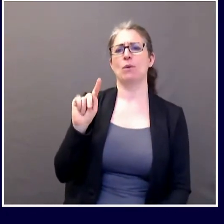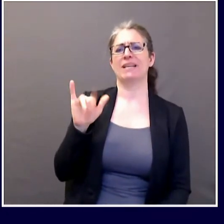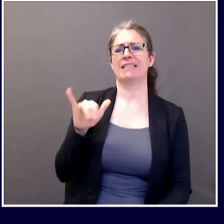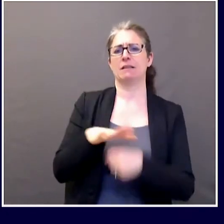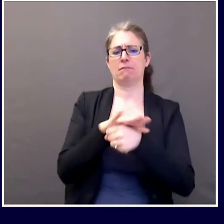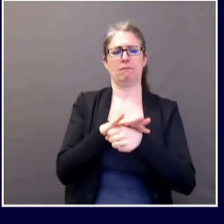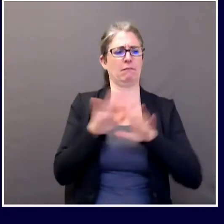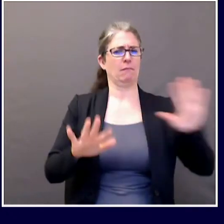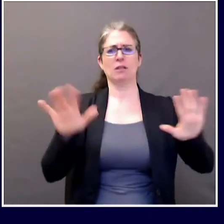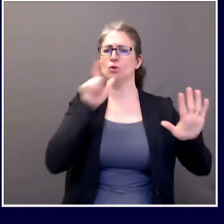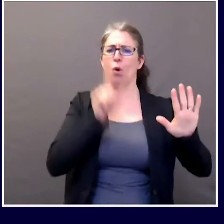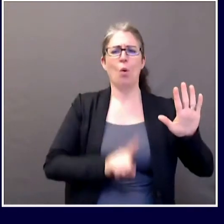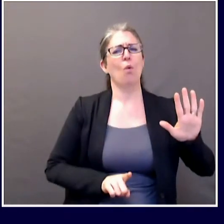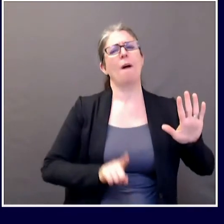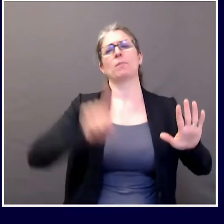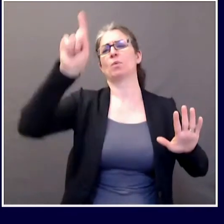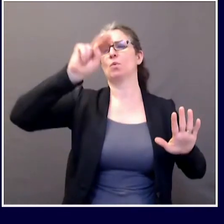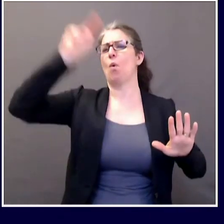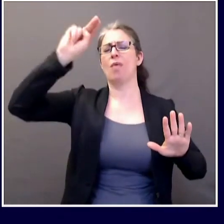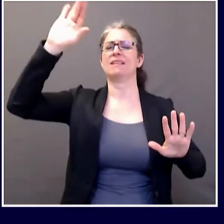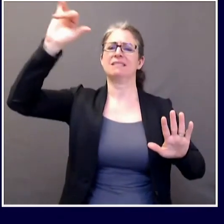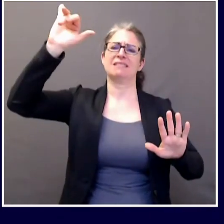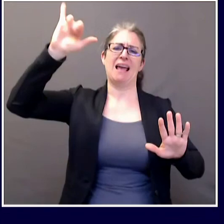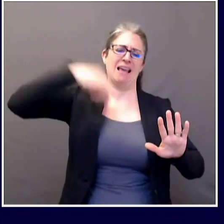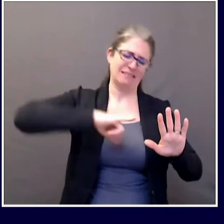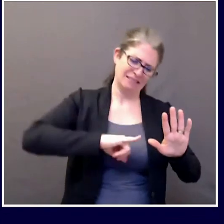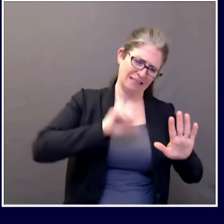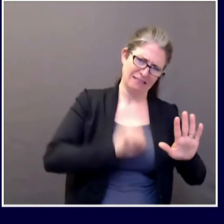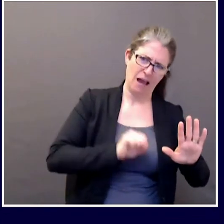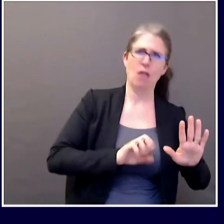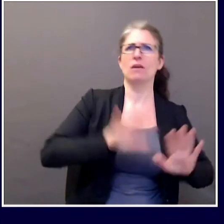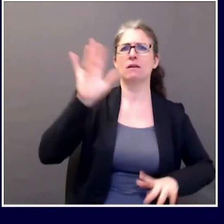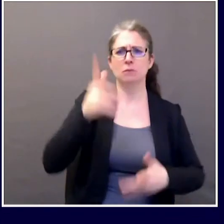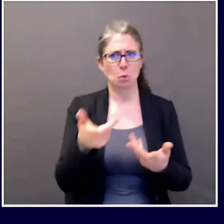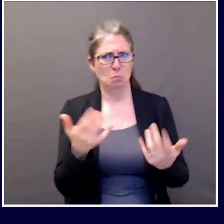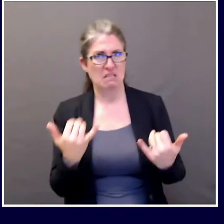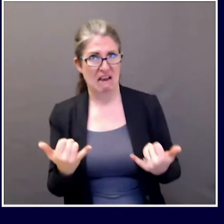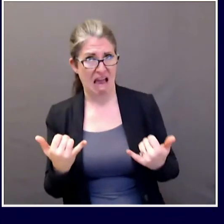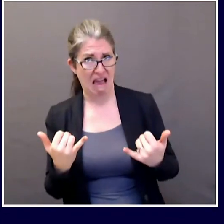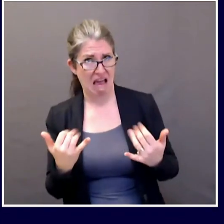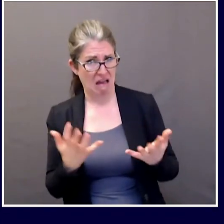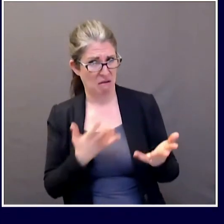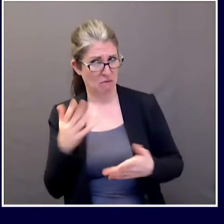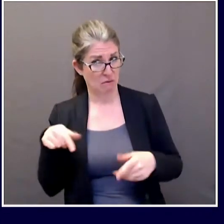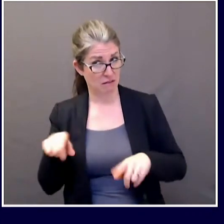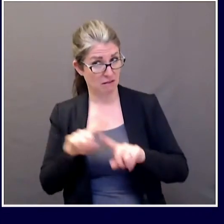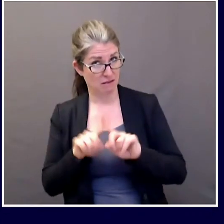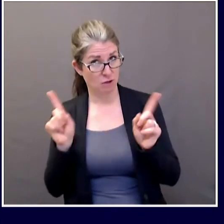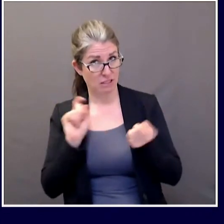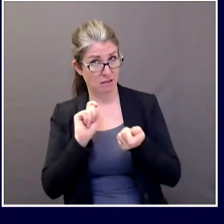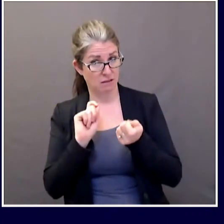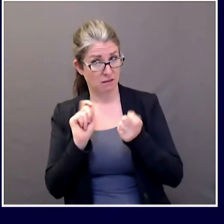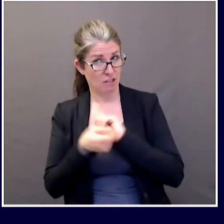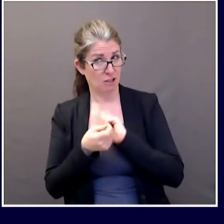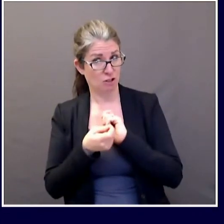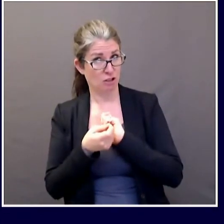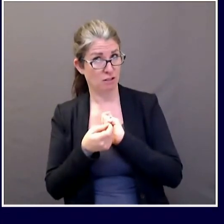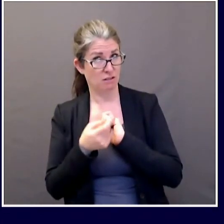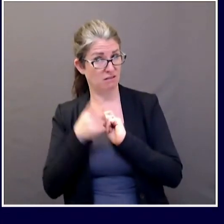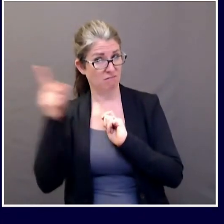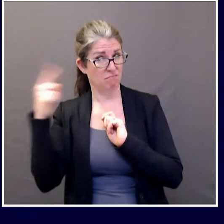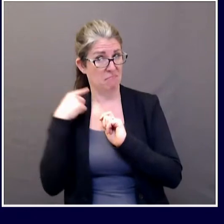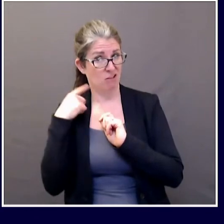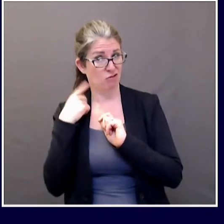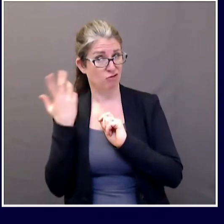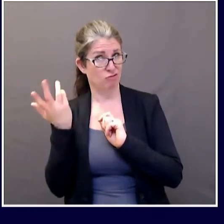were in search of an open appointment. Is this situation with the Cross Insurance Center kind of an exception to that concern that you had previously, or